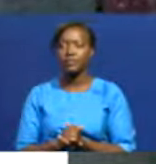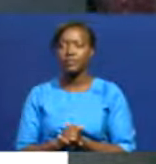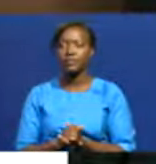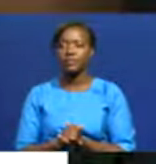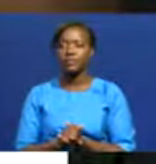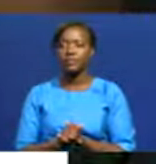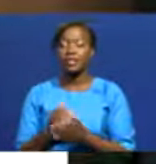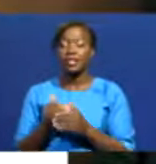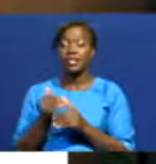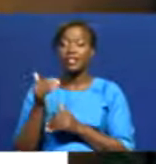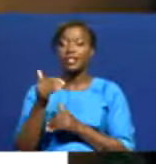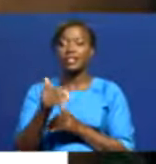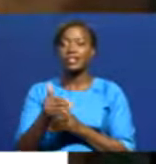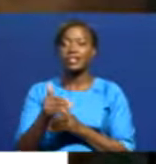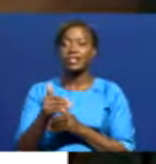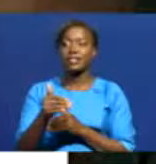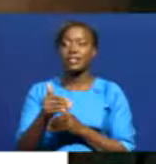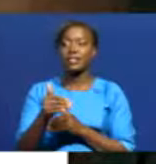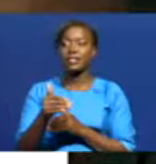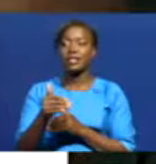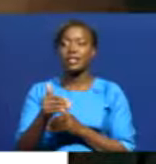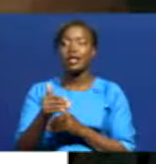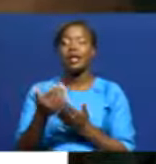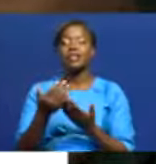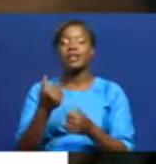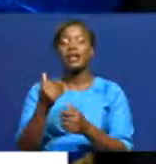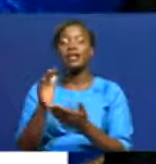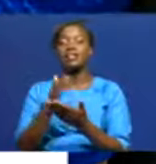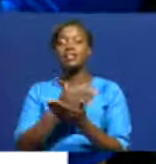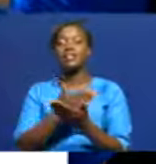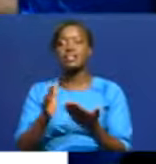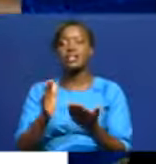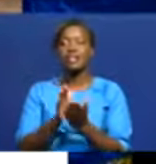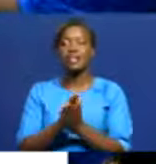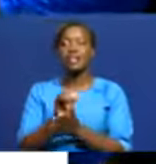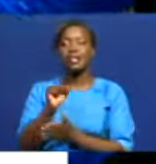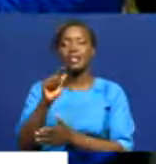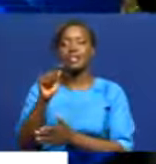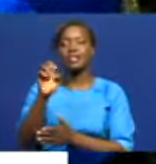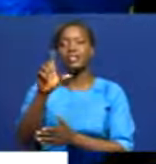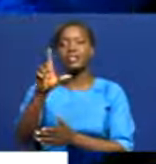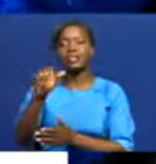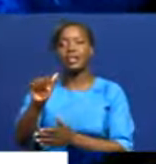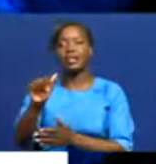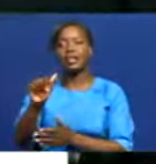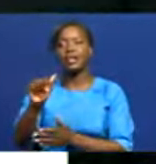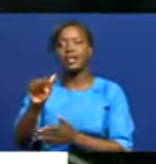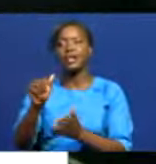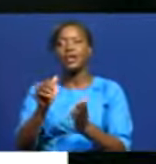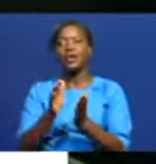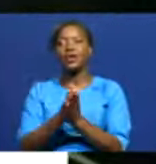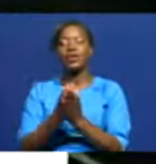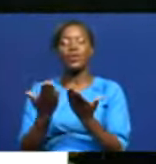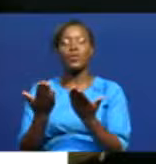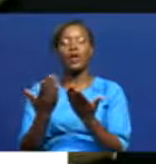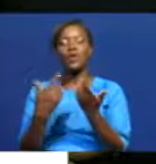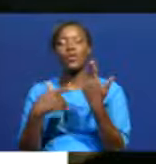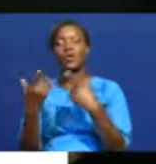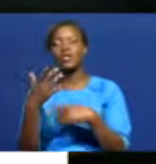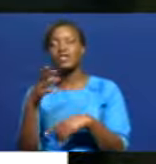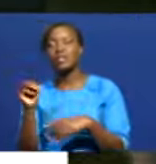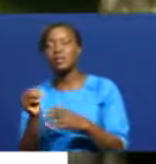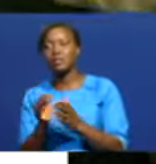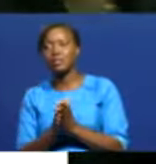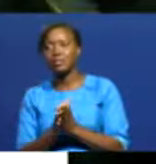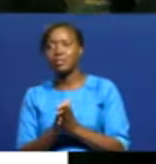They were followed by popular stellar hitmaker singer Freshly Mwamburi, who wowed the revelers.